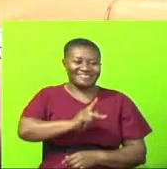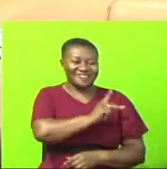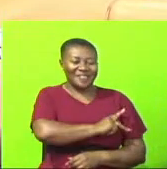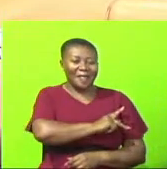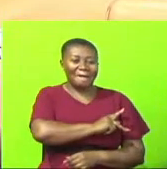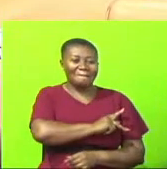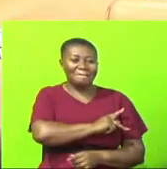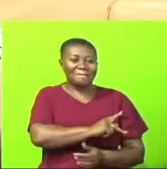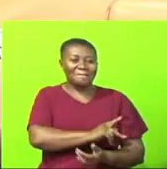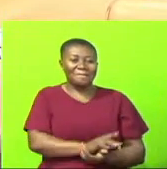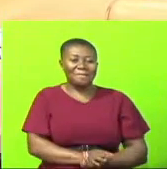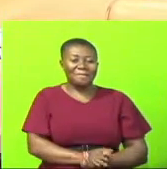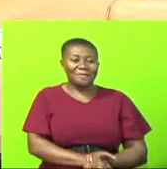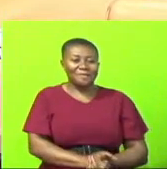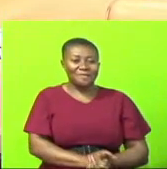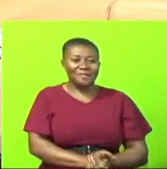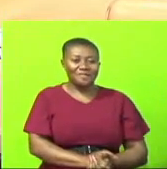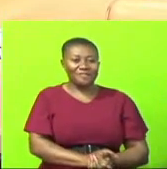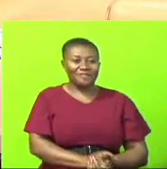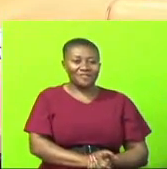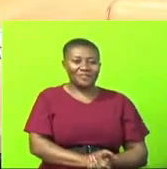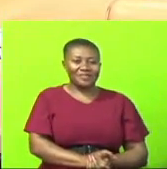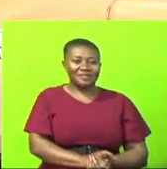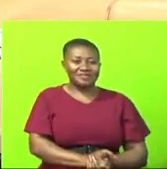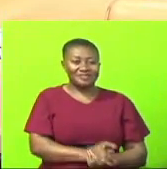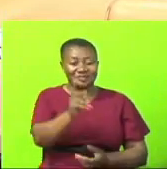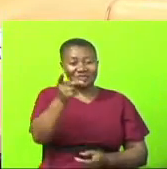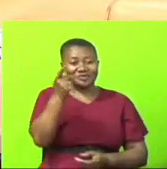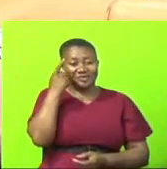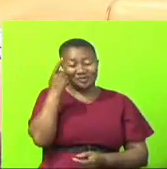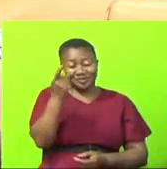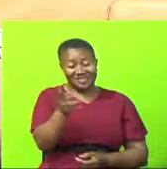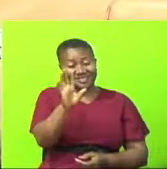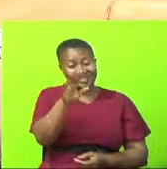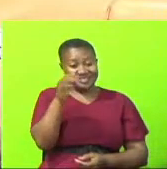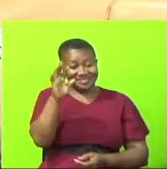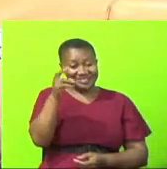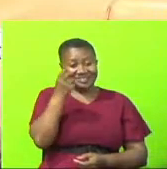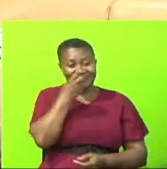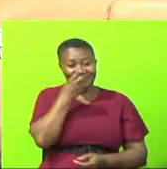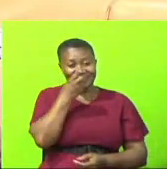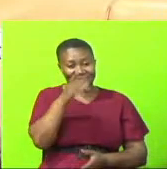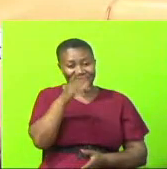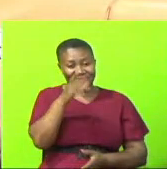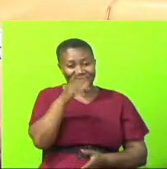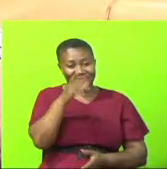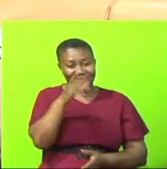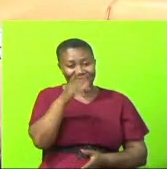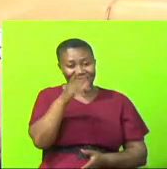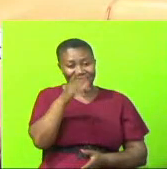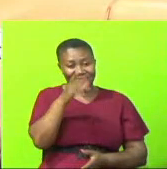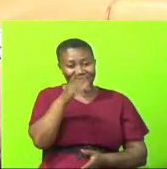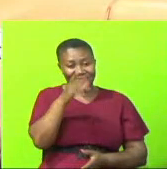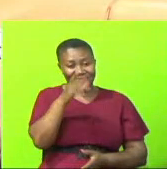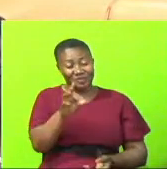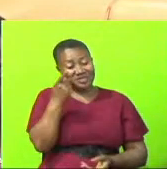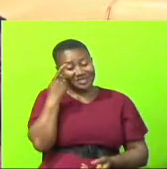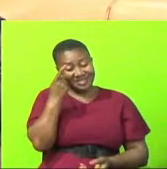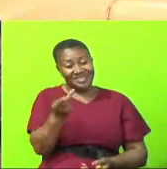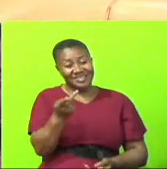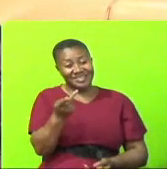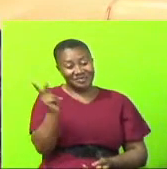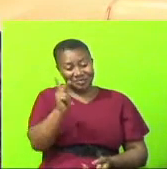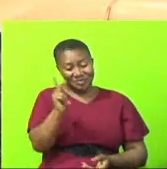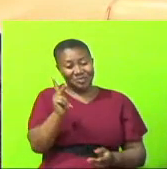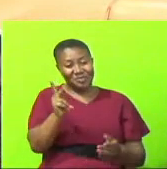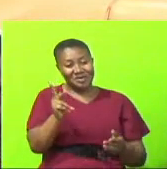they haven't also sought, Mr. Speaker, you see, I mentioned the Chief Whip's name in anticipation of the fact that he will try and heckle me. And